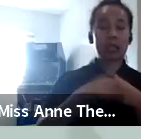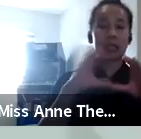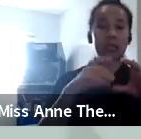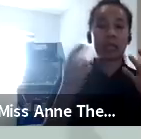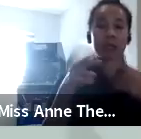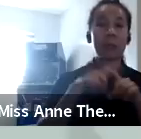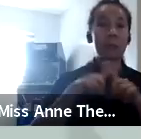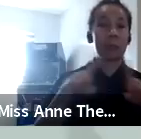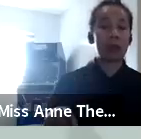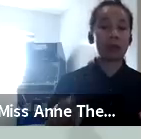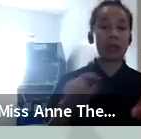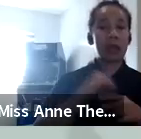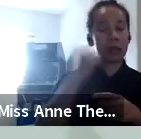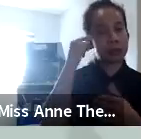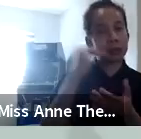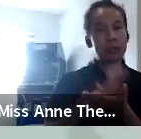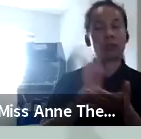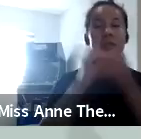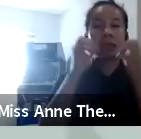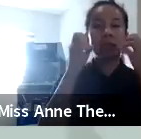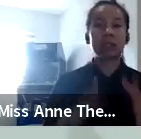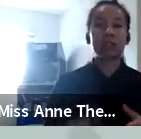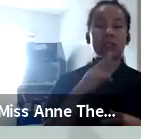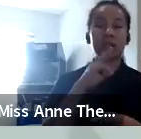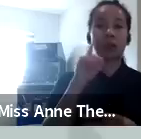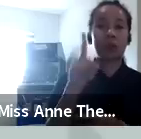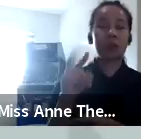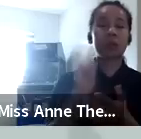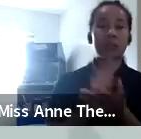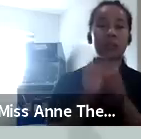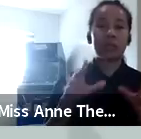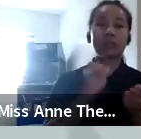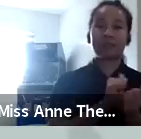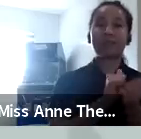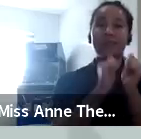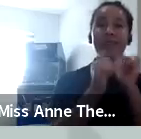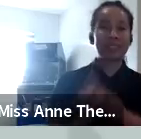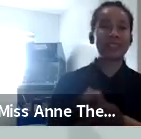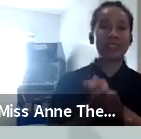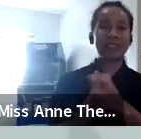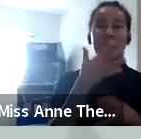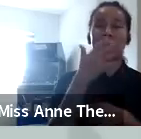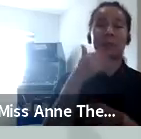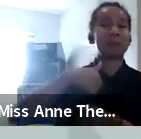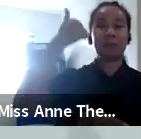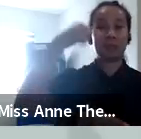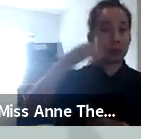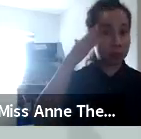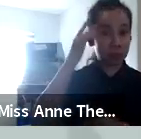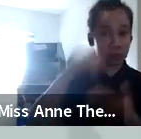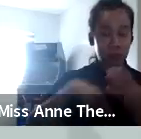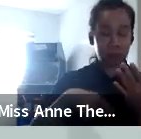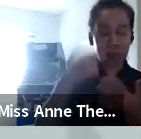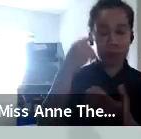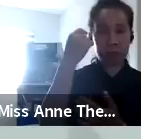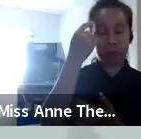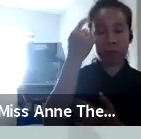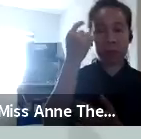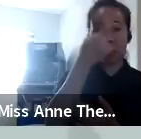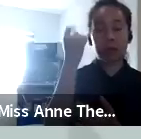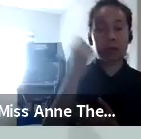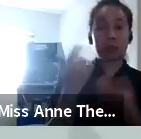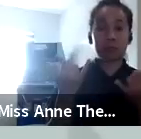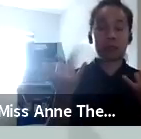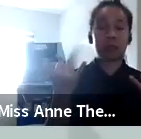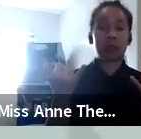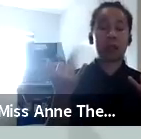then I believe that teachers are the ones that can adjust the best. You know why? Because in just an instant we have